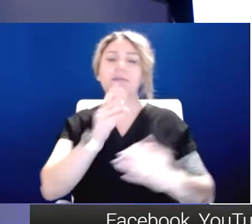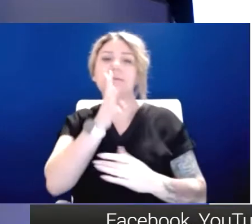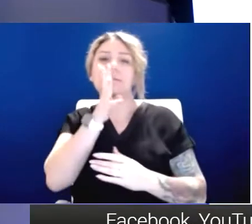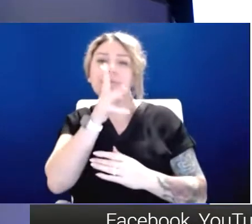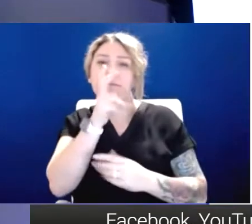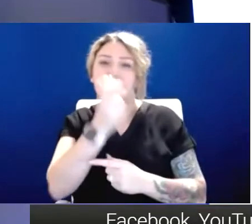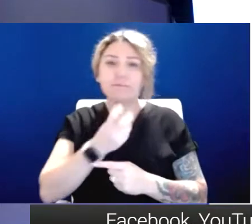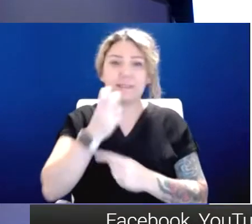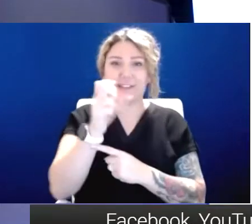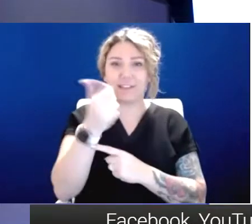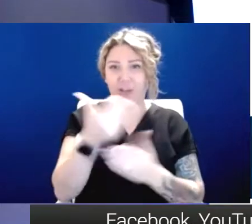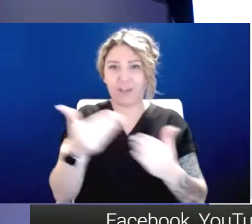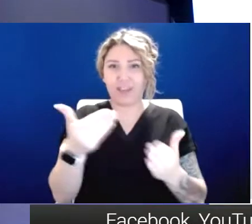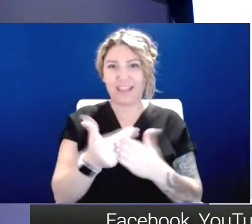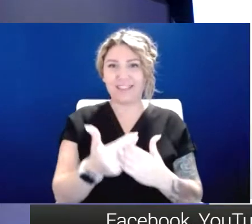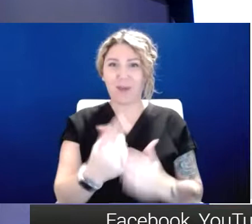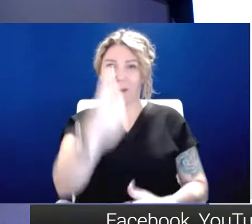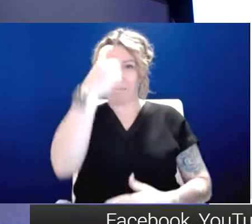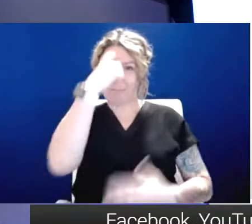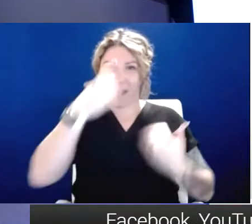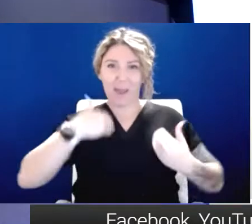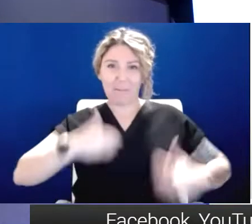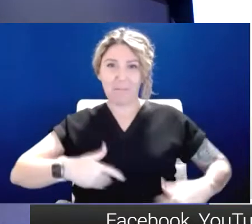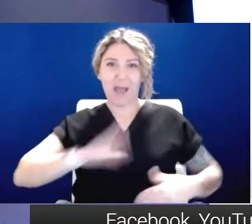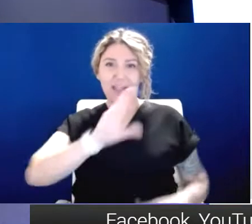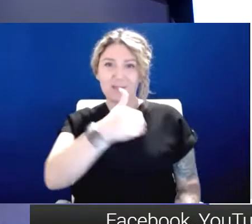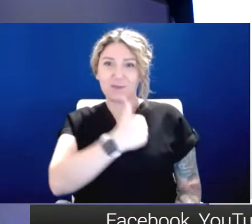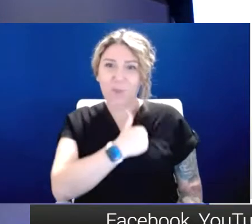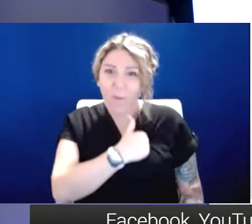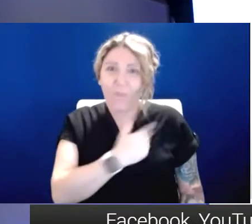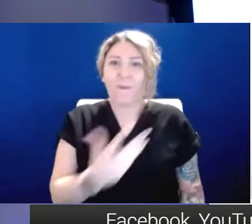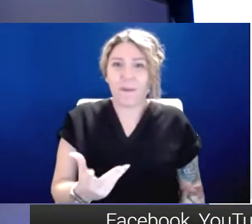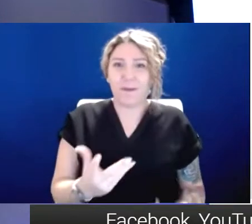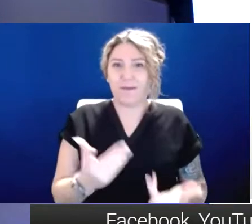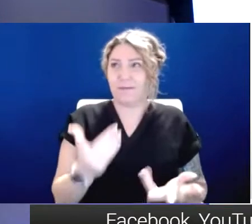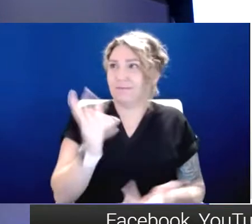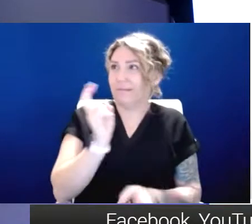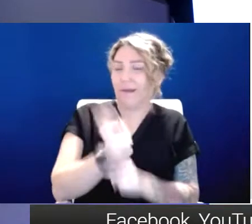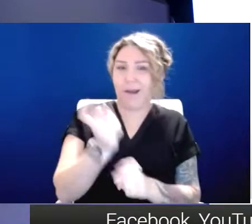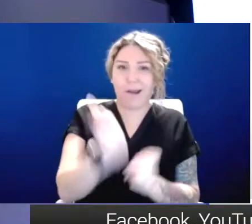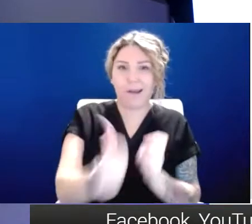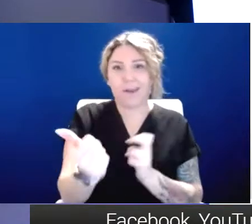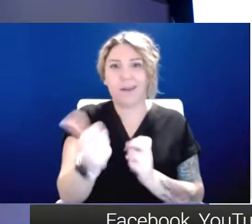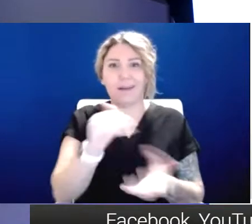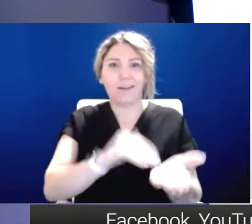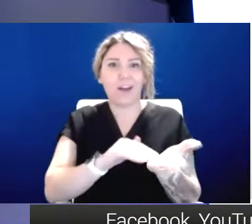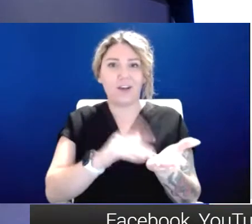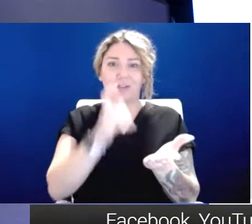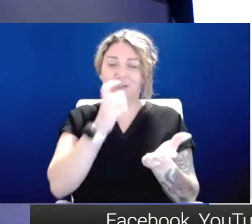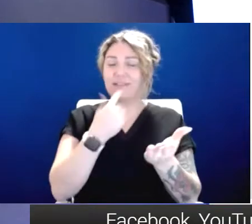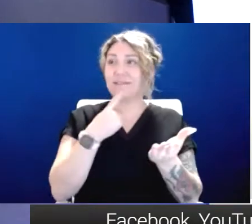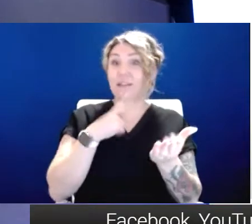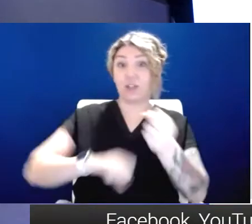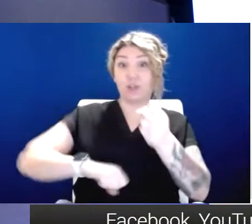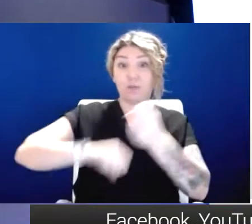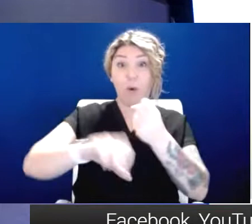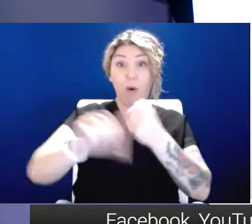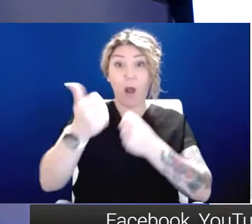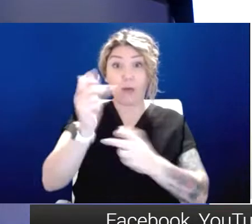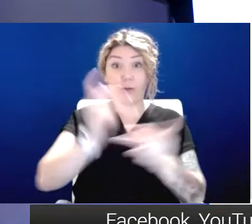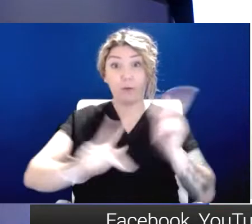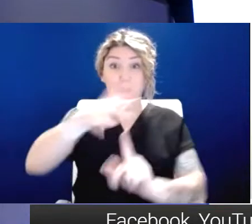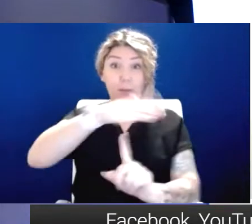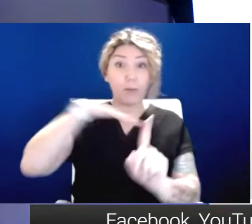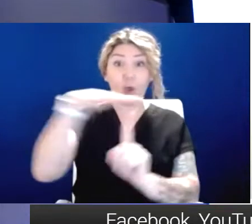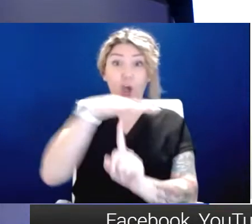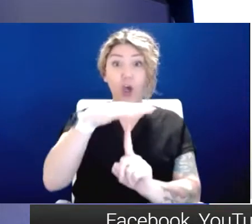mind, body, and soul. I'm glad you brought that up, because it's hard to find any doctor who comes on the show that doesn't say the support of others around you and that camaraderie.